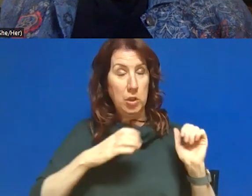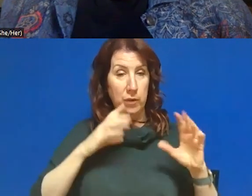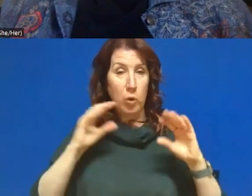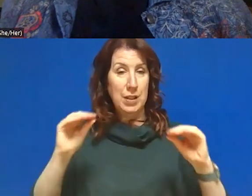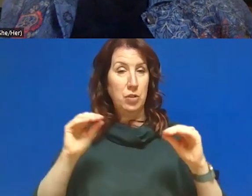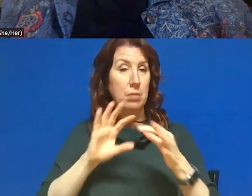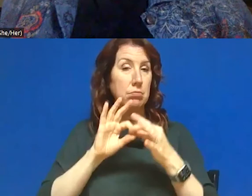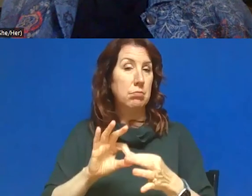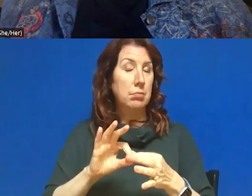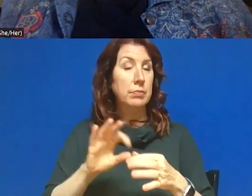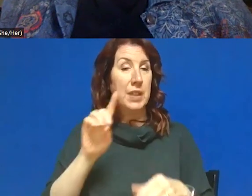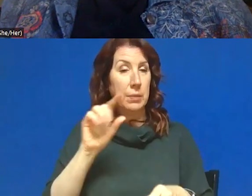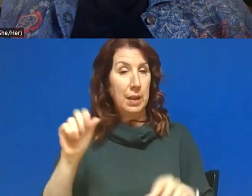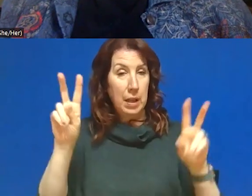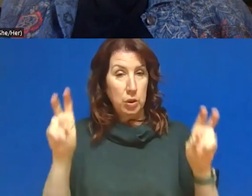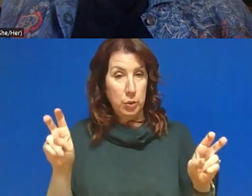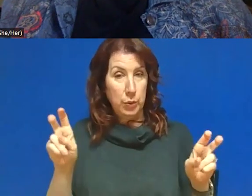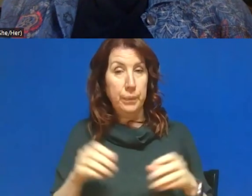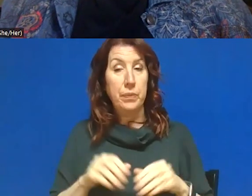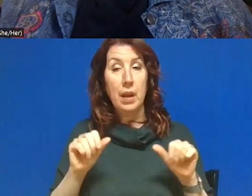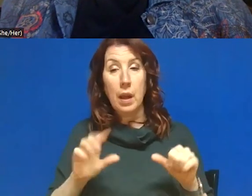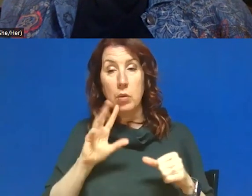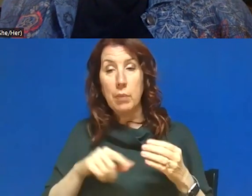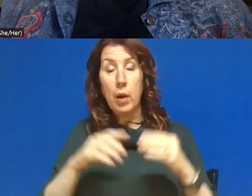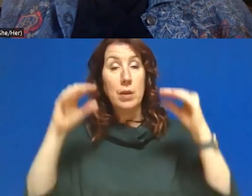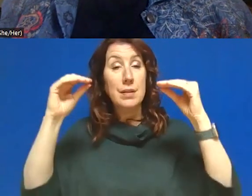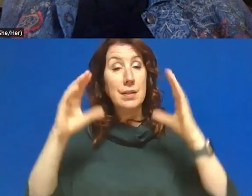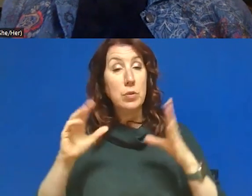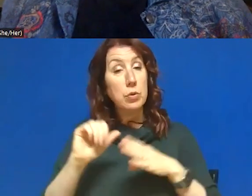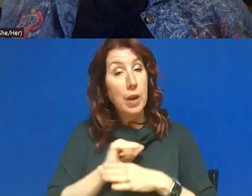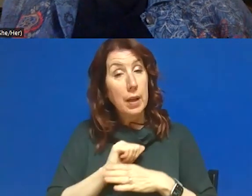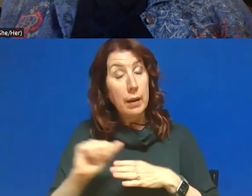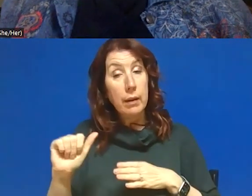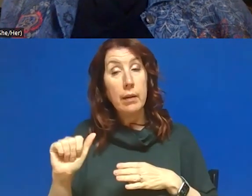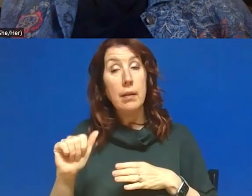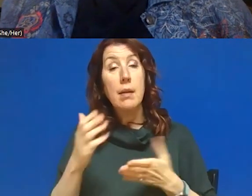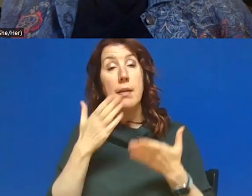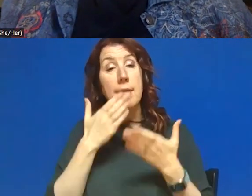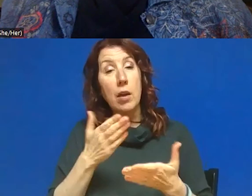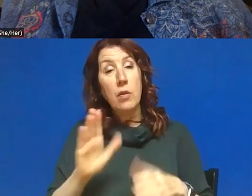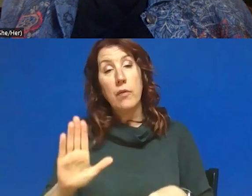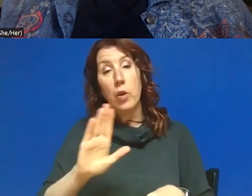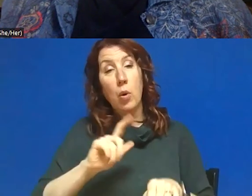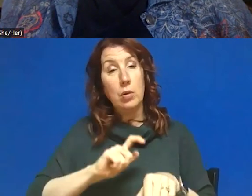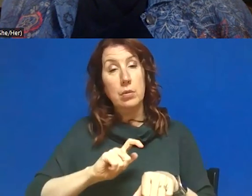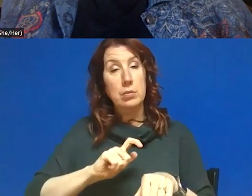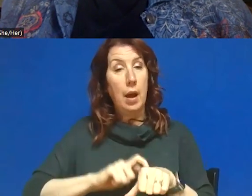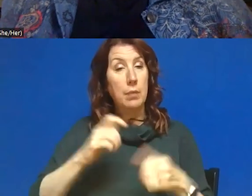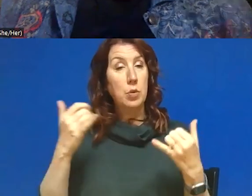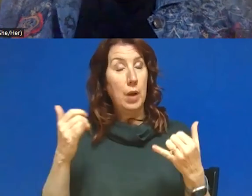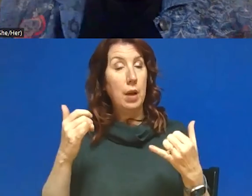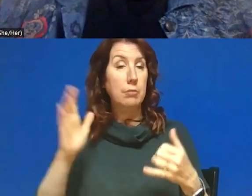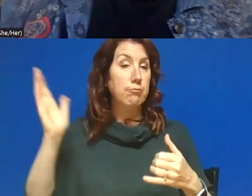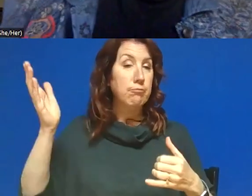issue. Could you talk to this issue around teacher training? And thank you for your talk today. You are most appreciated. But the